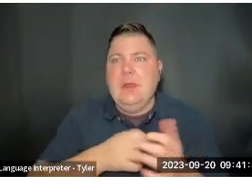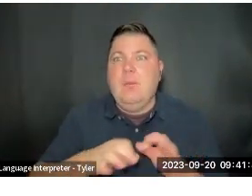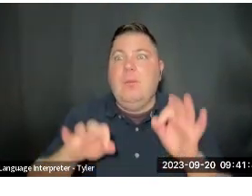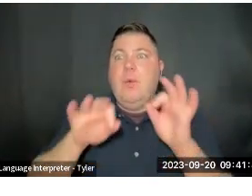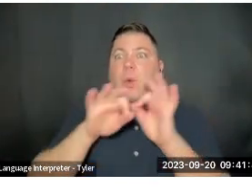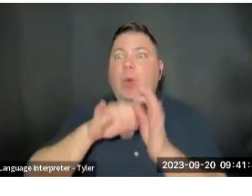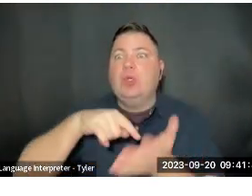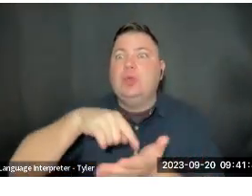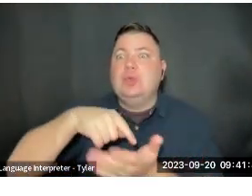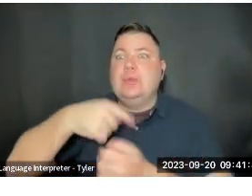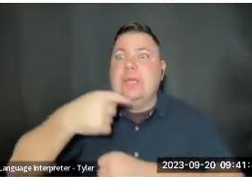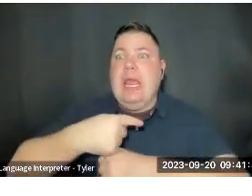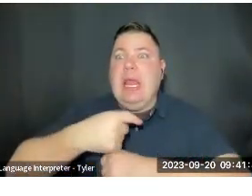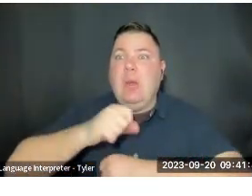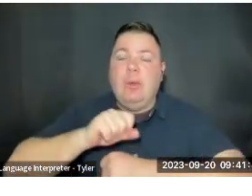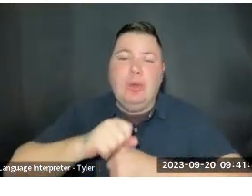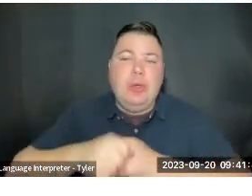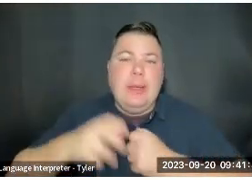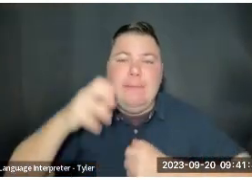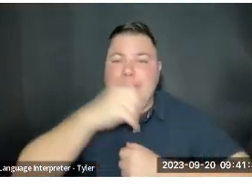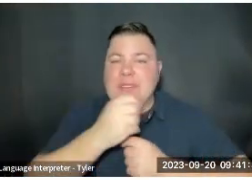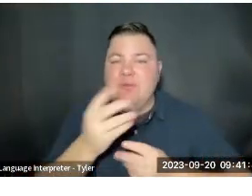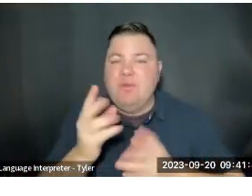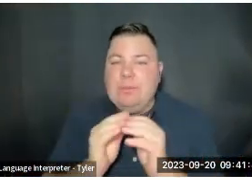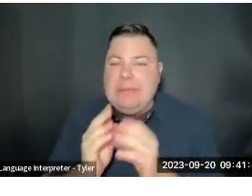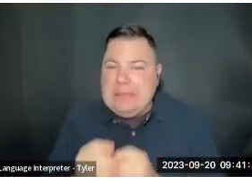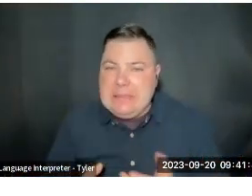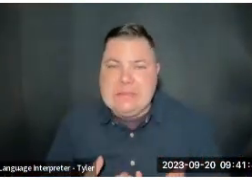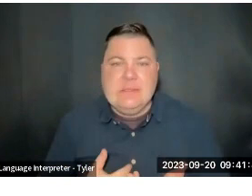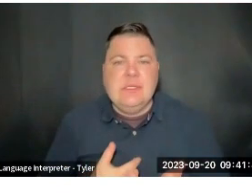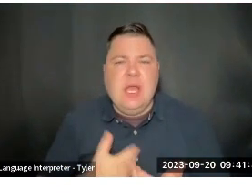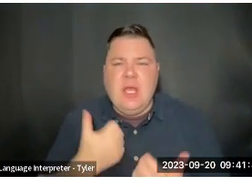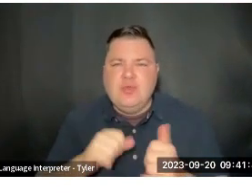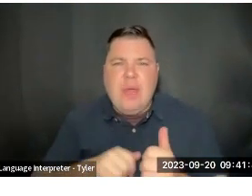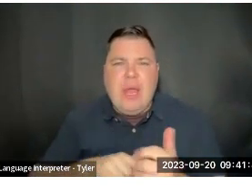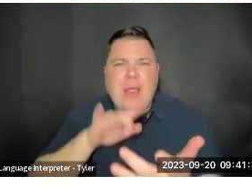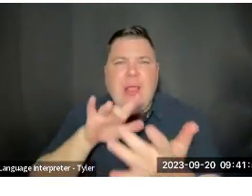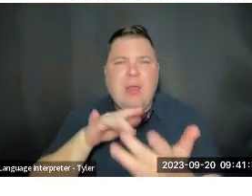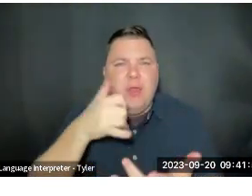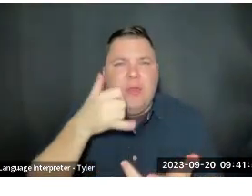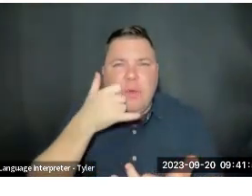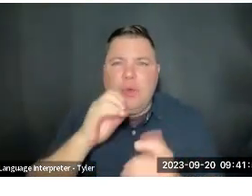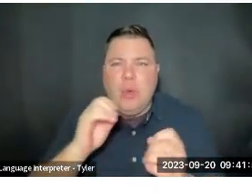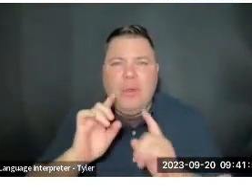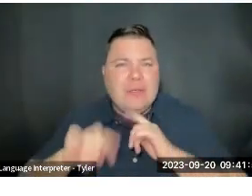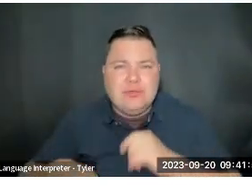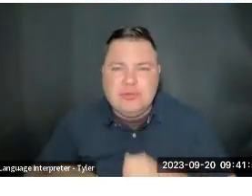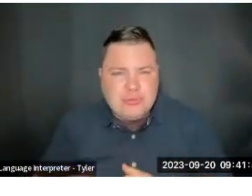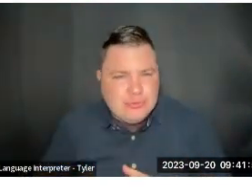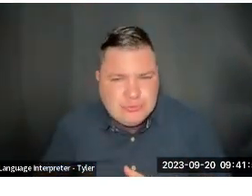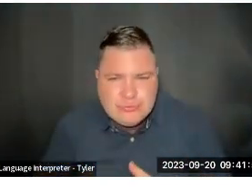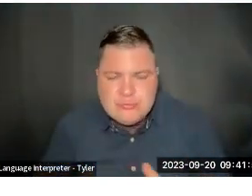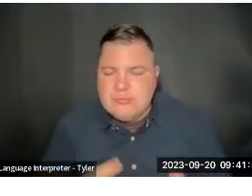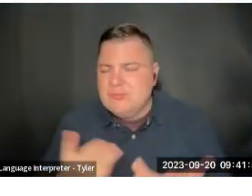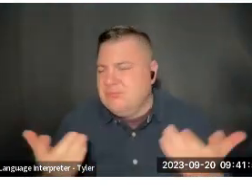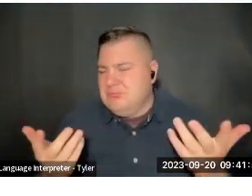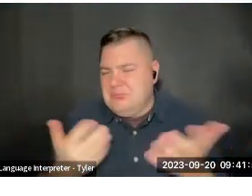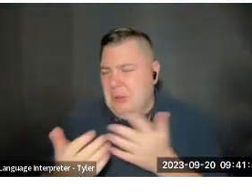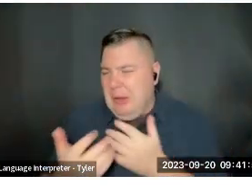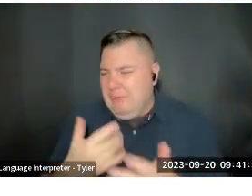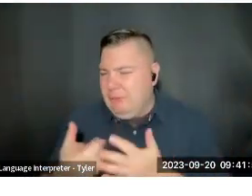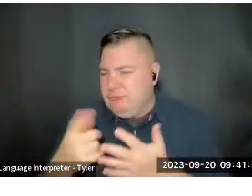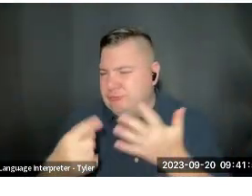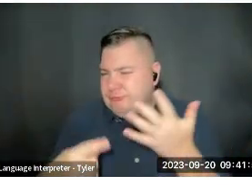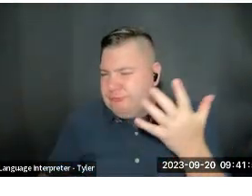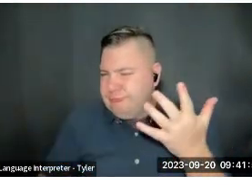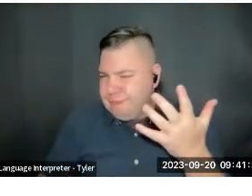missed a couple of meetings. I've tried reaching out on the phone and they're not answering my phone calls, or, whatever. We give some examples